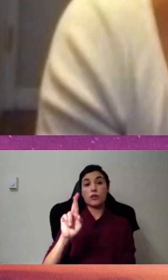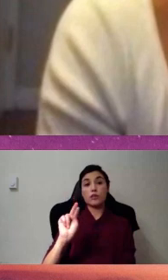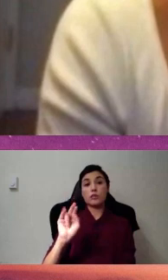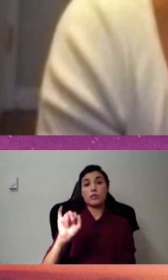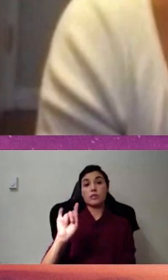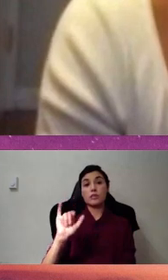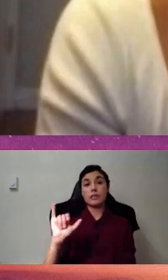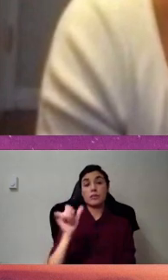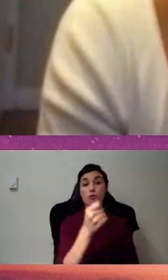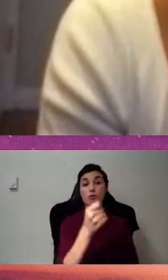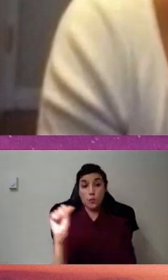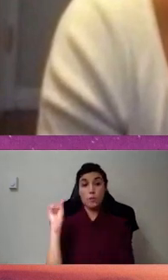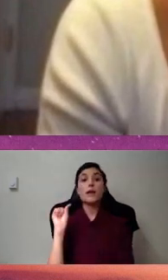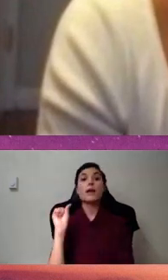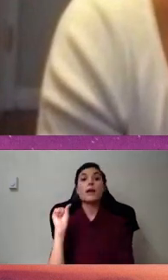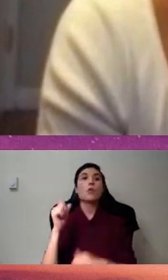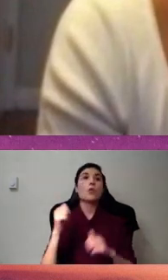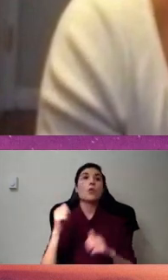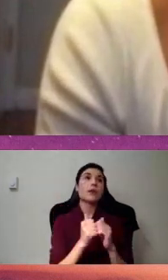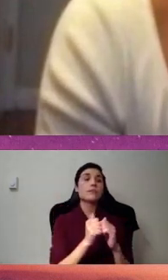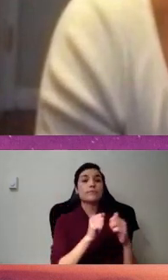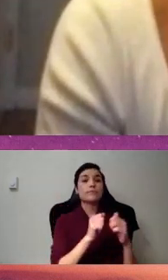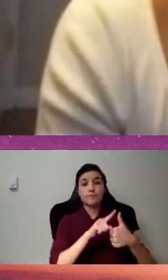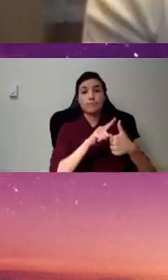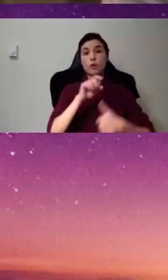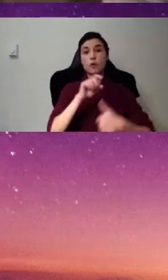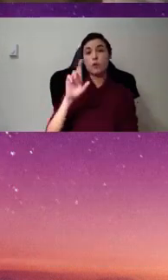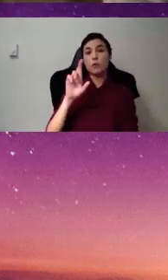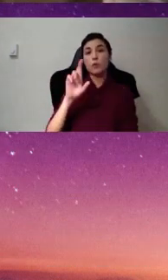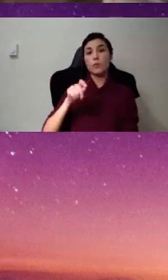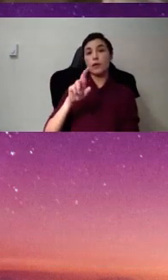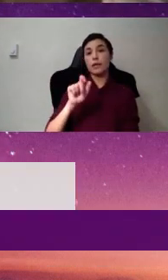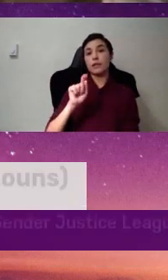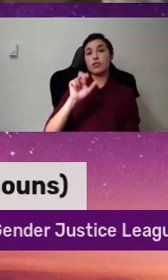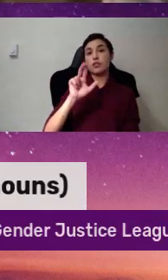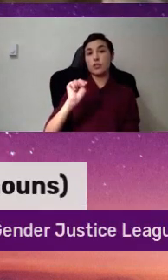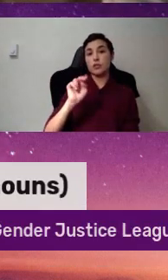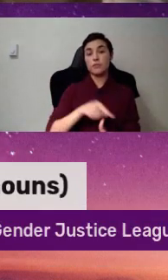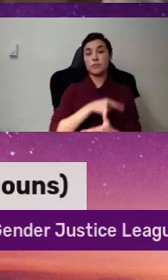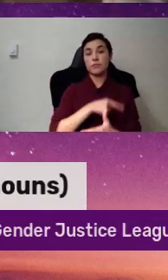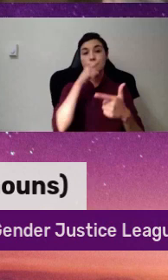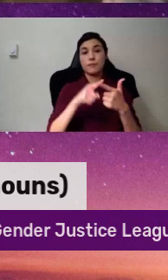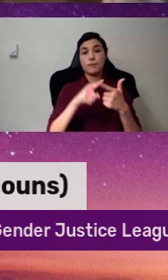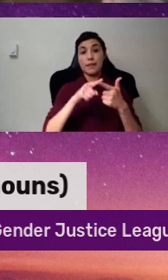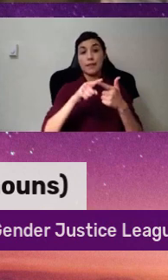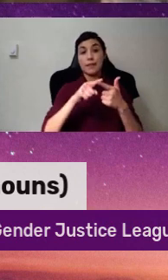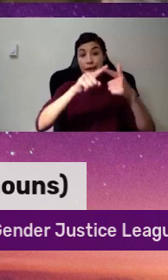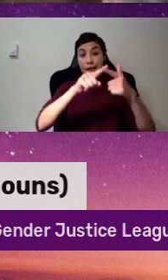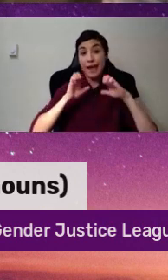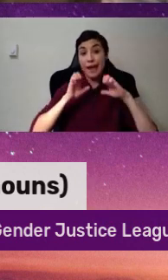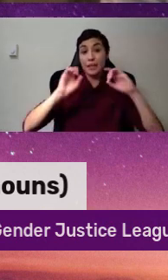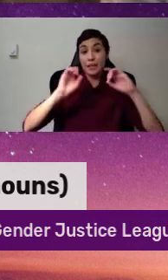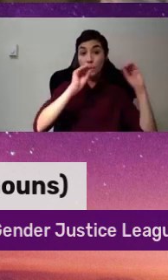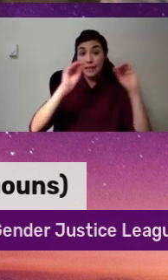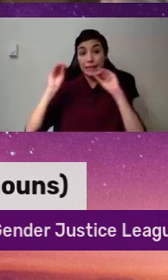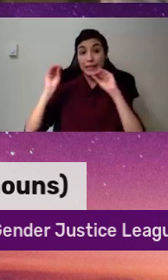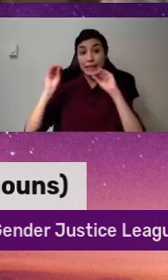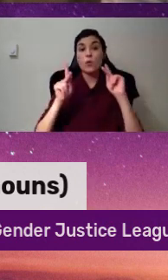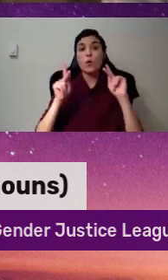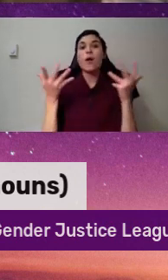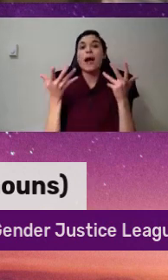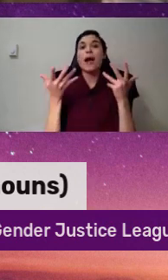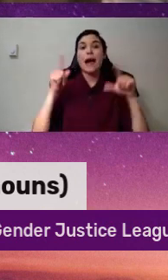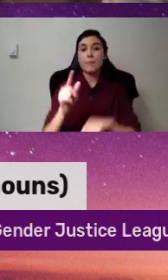around residential schools and educating people and what happened in those schools. I don't really think there's a lot of